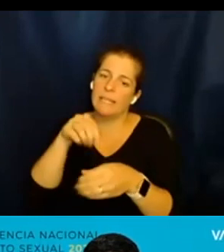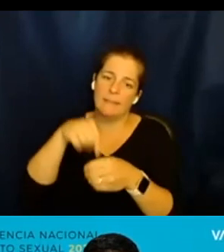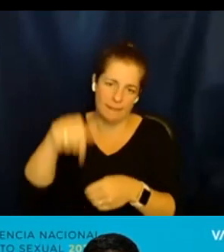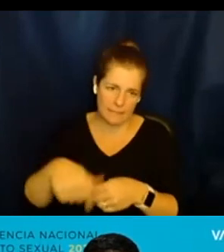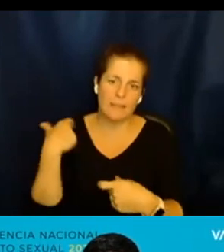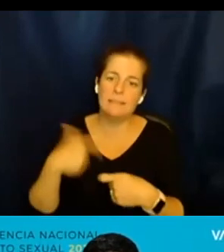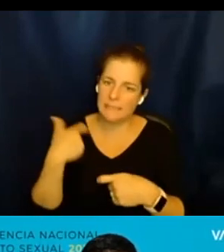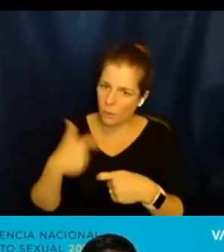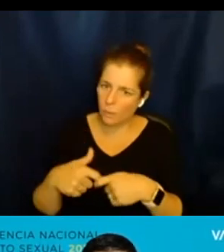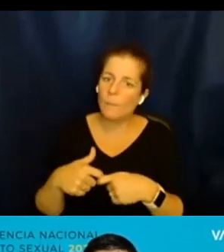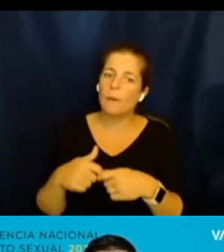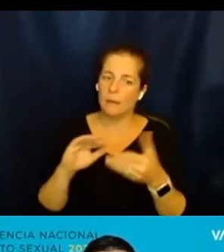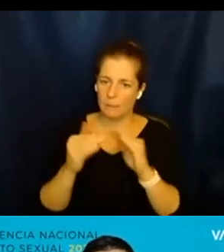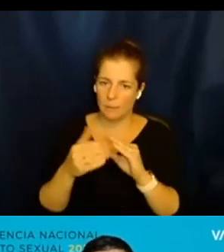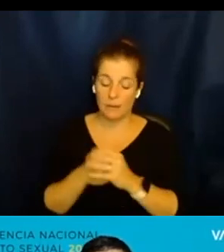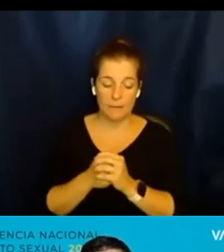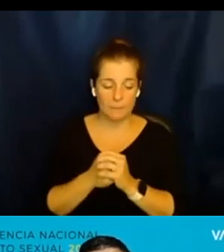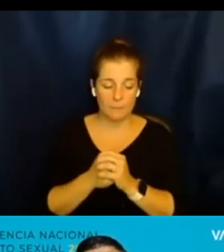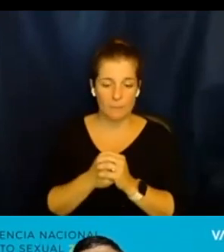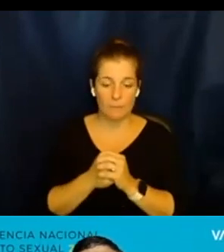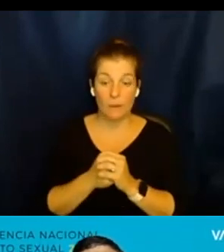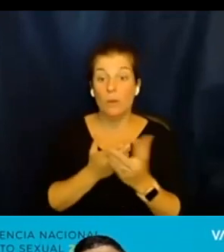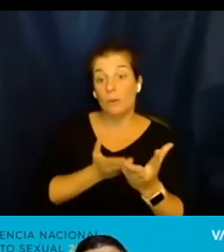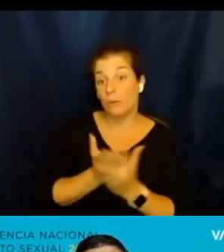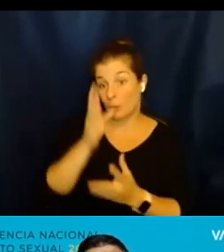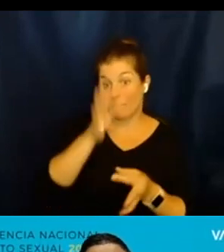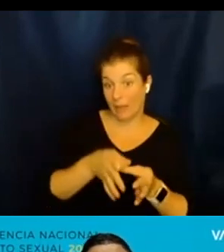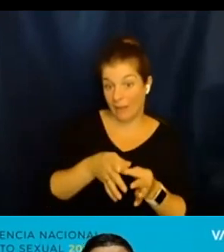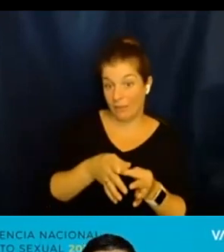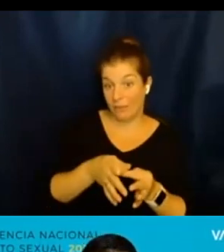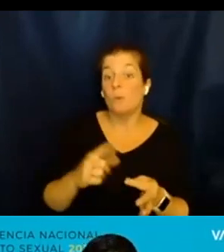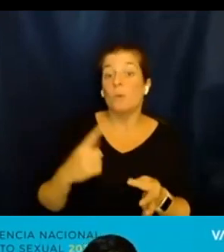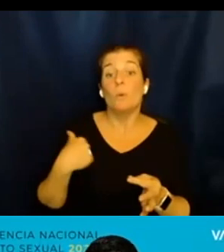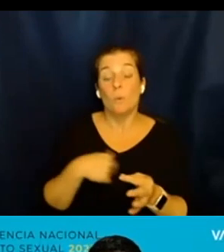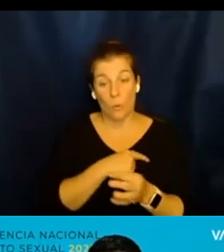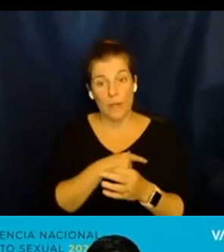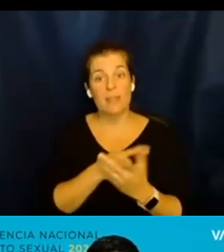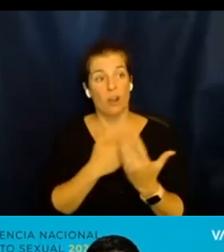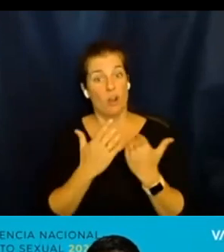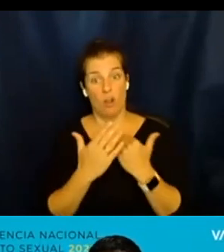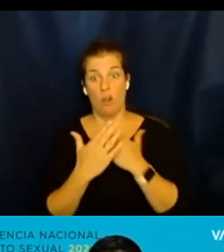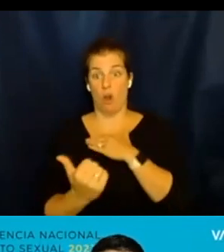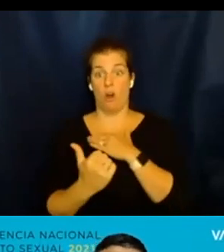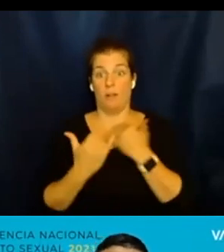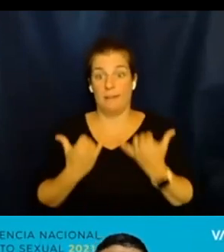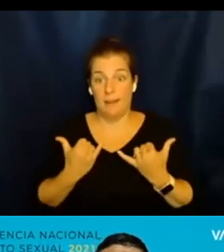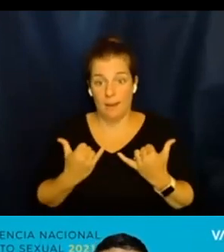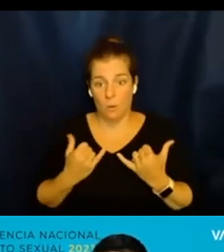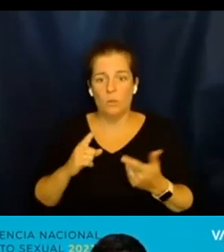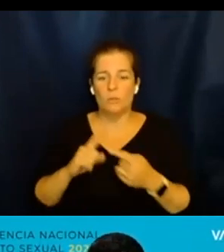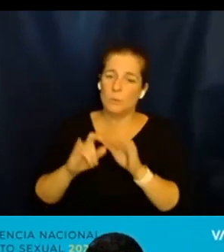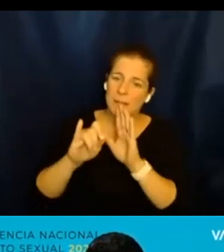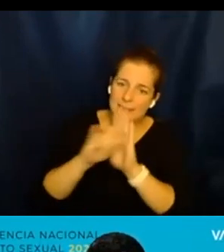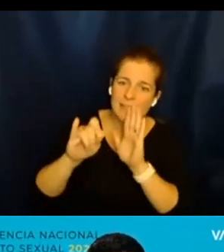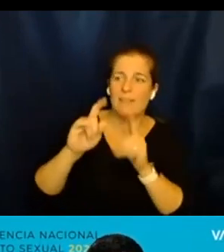our faith, we are called to identify and lend a hand